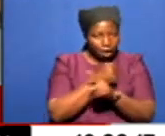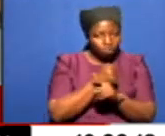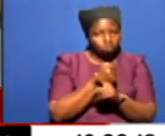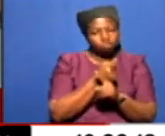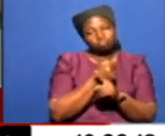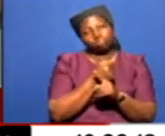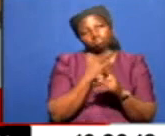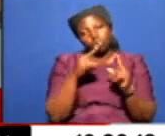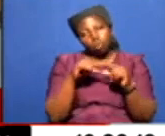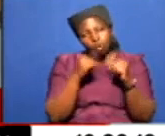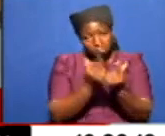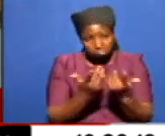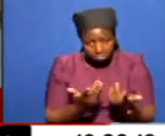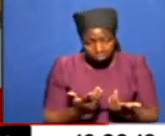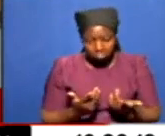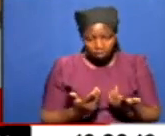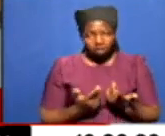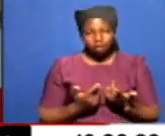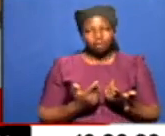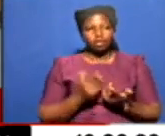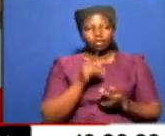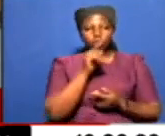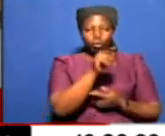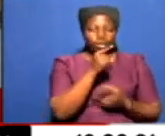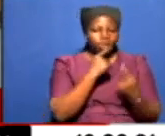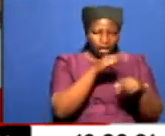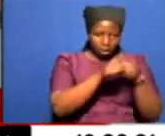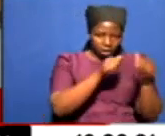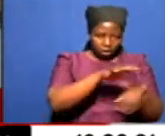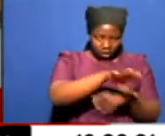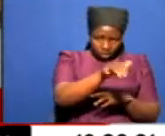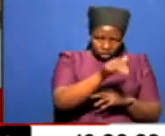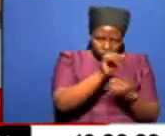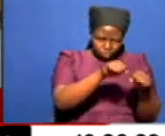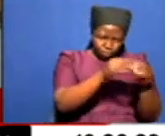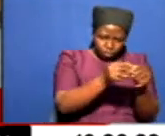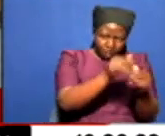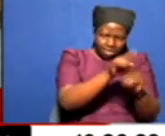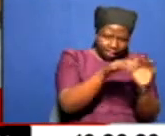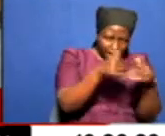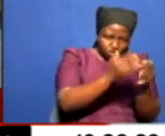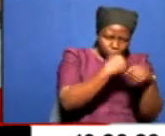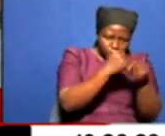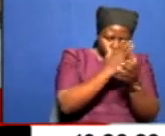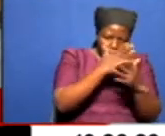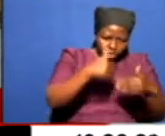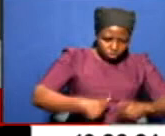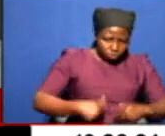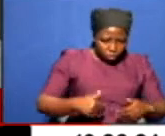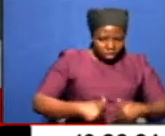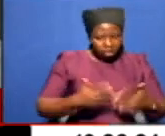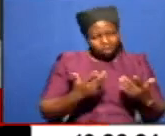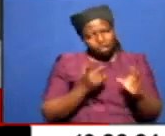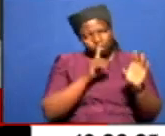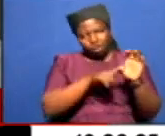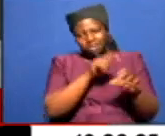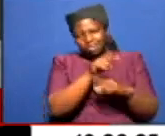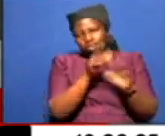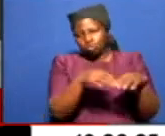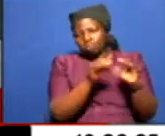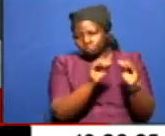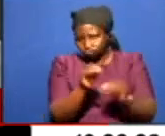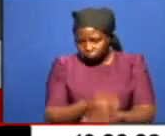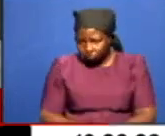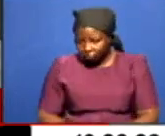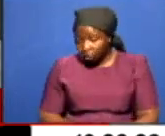forum itself. Yeah. How are we supposed to deal with this so that we may ensure that our youths do not fall into that prey? So three things that